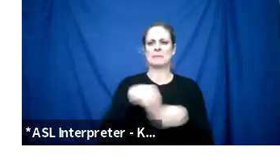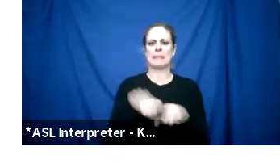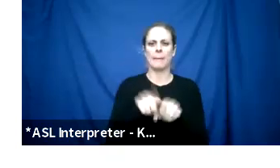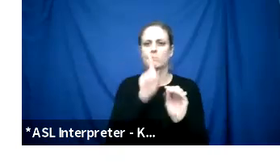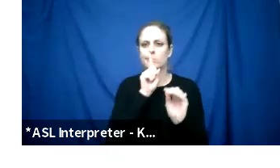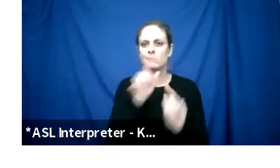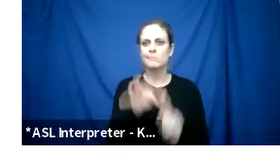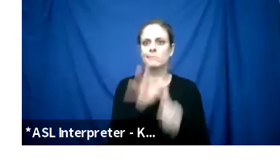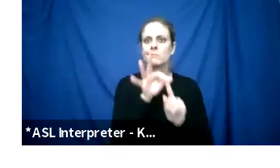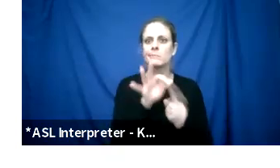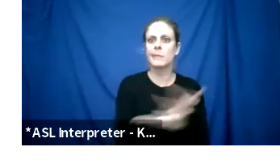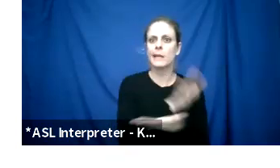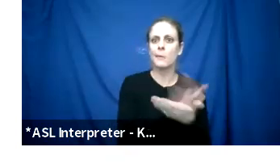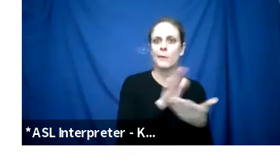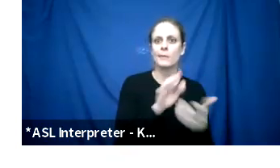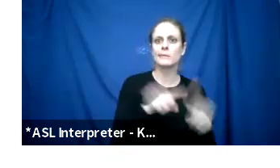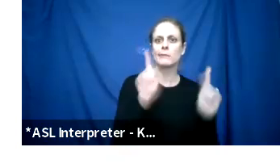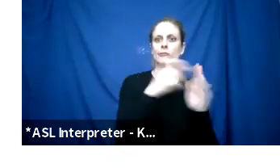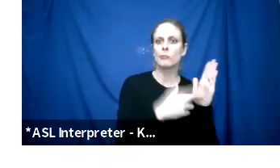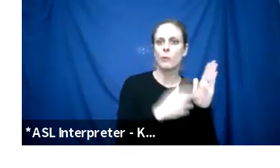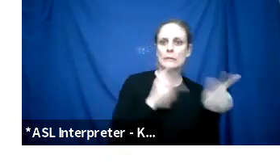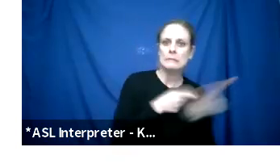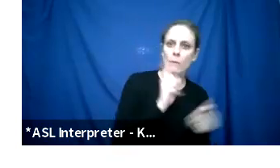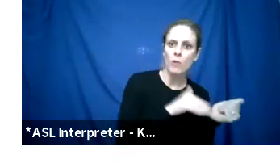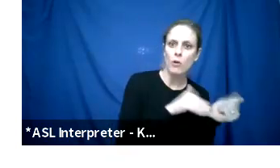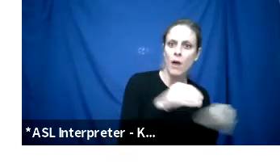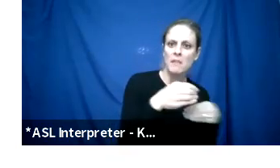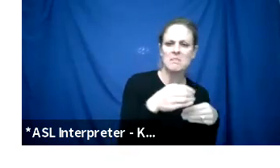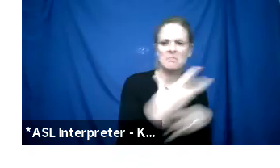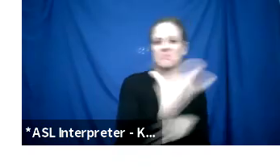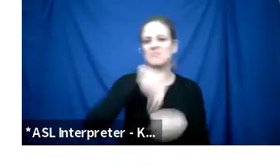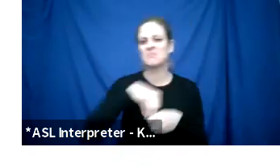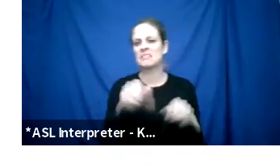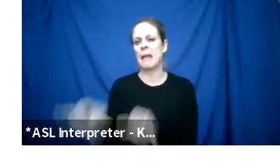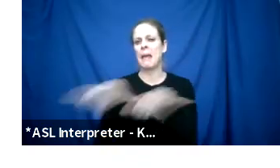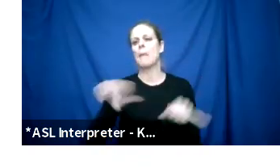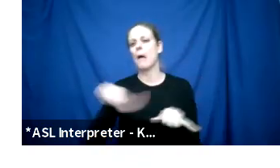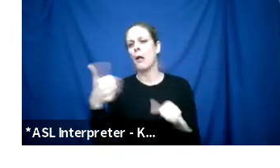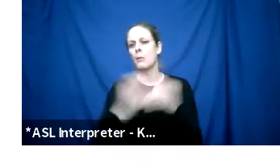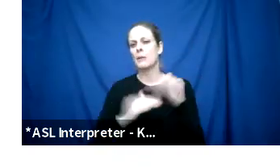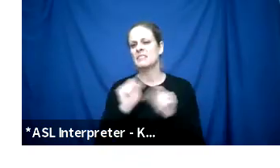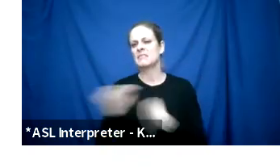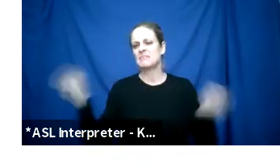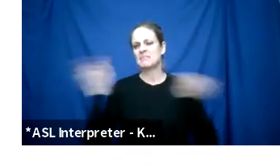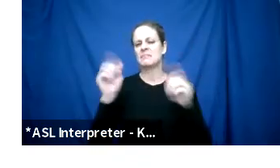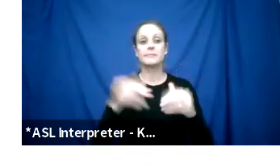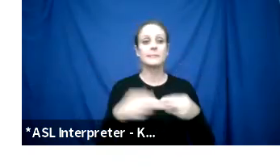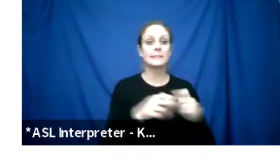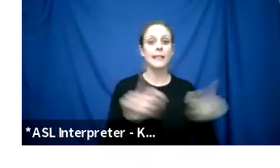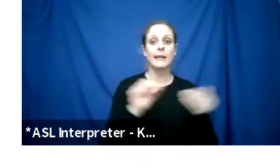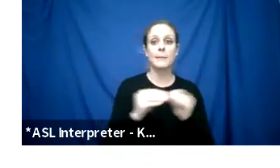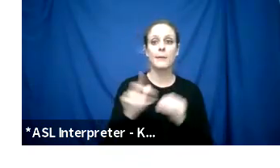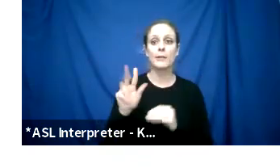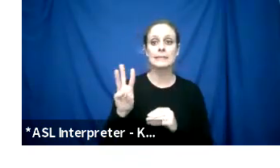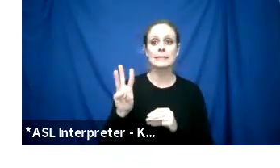a doctor's office specifically. We're going to move on to the next slide, slide 36. Slide 36